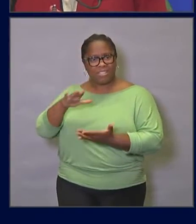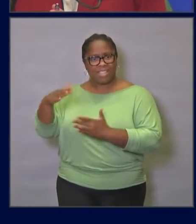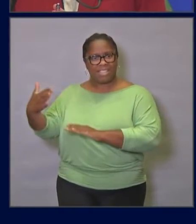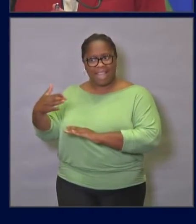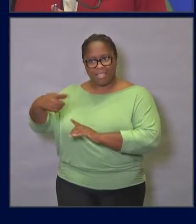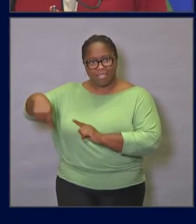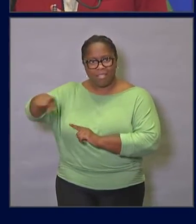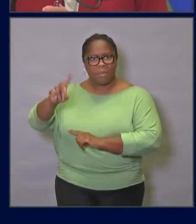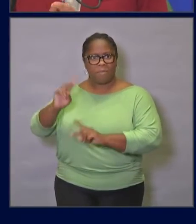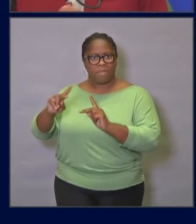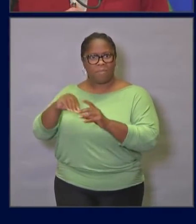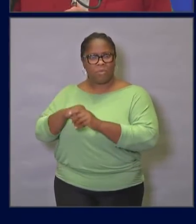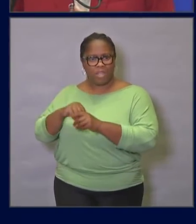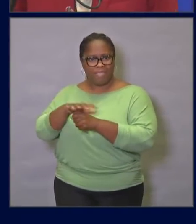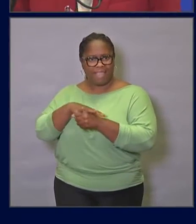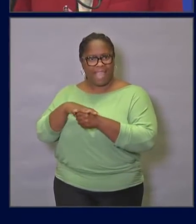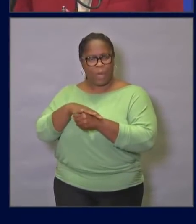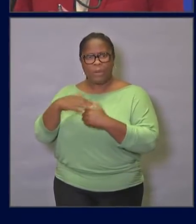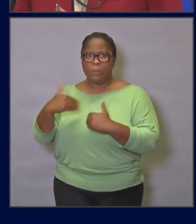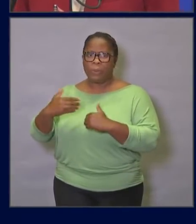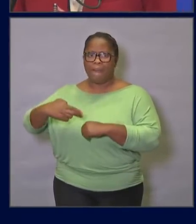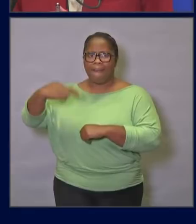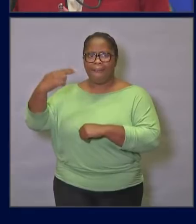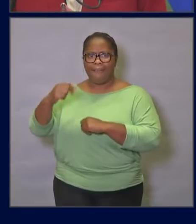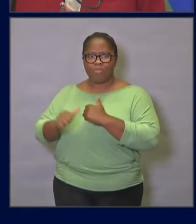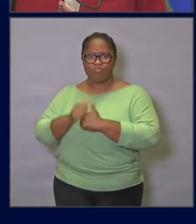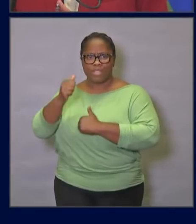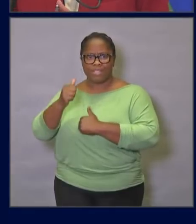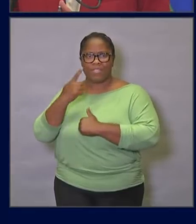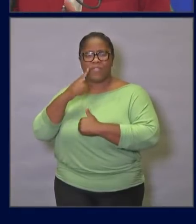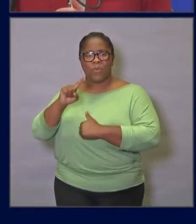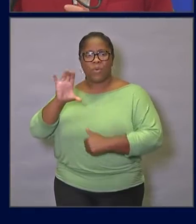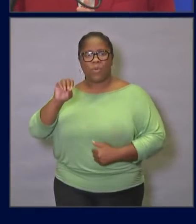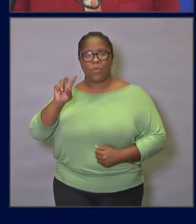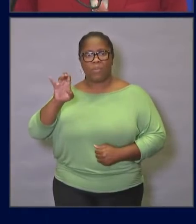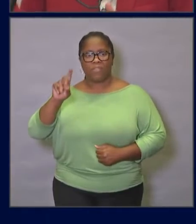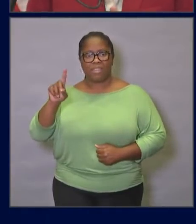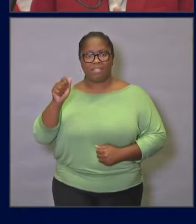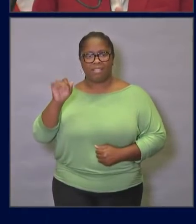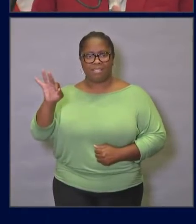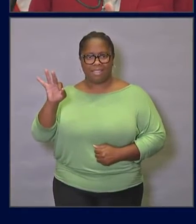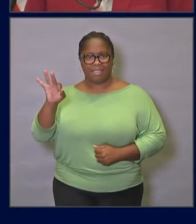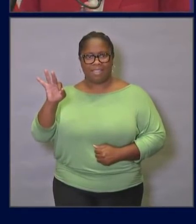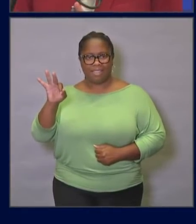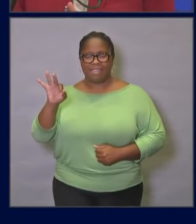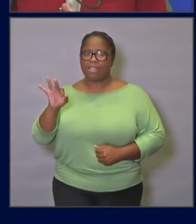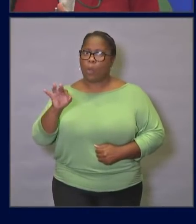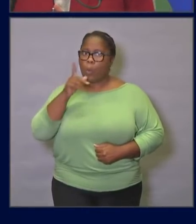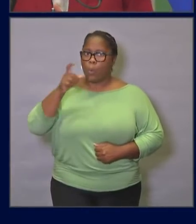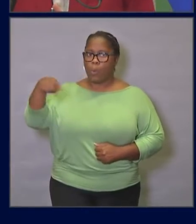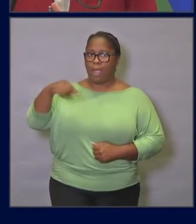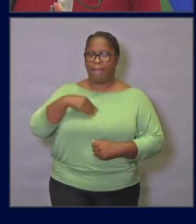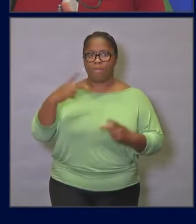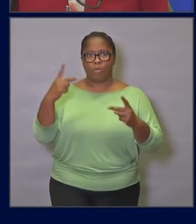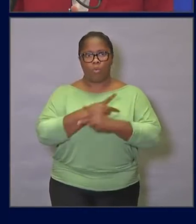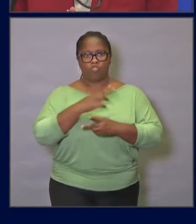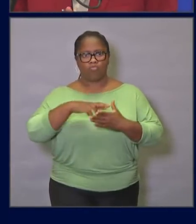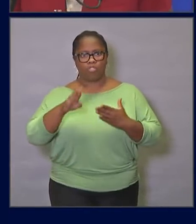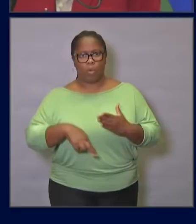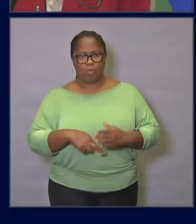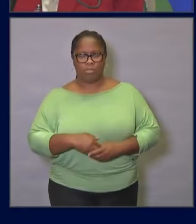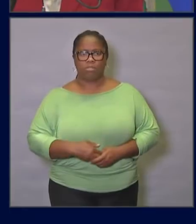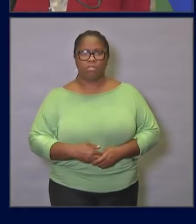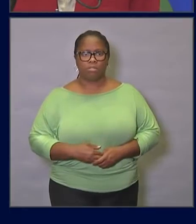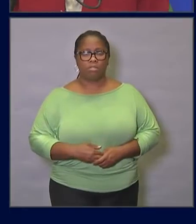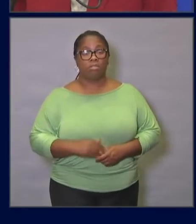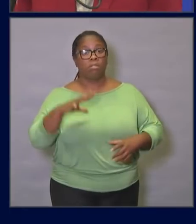residents of the county who are at the highest risk of getting COVID-19 and who are experiencing the worst outcomes. This